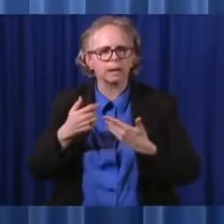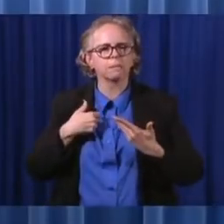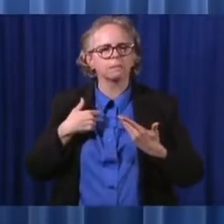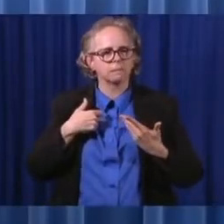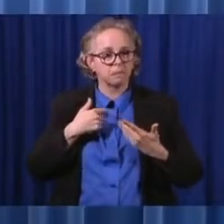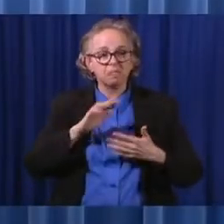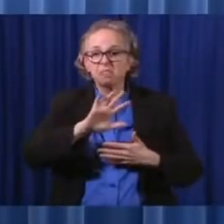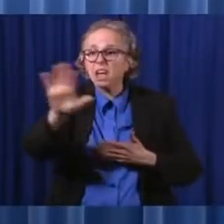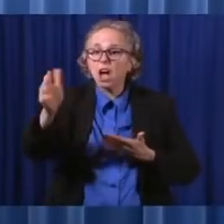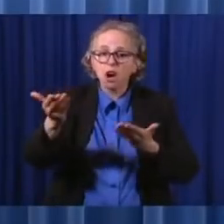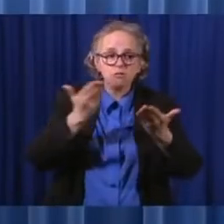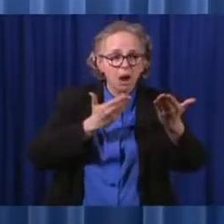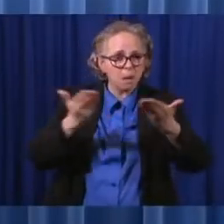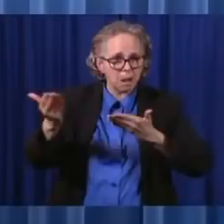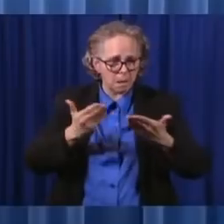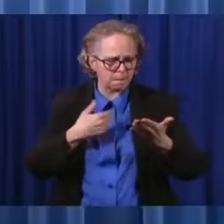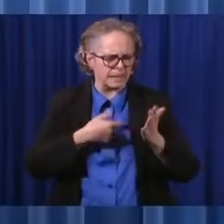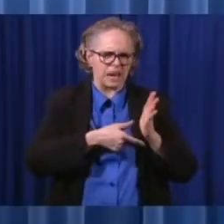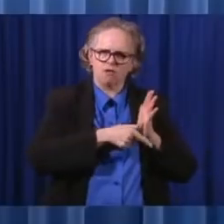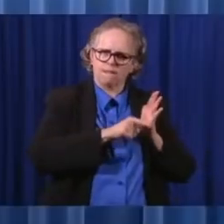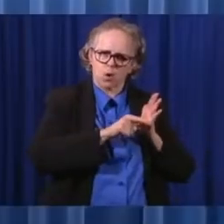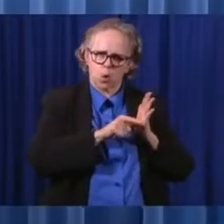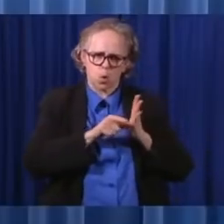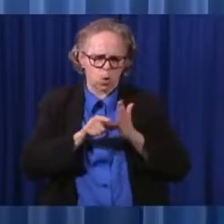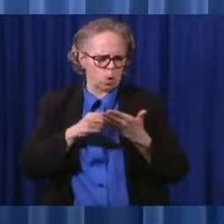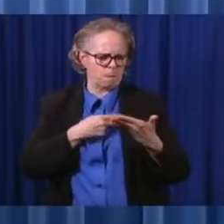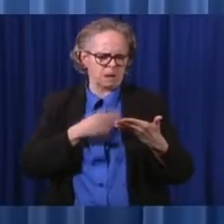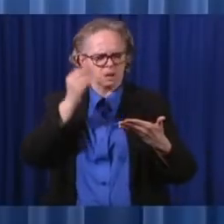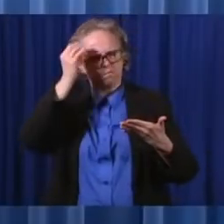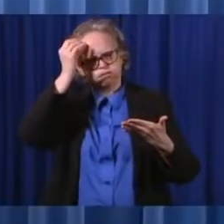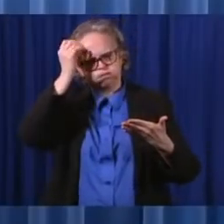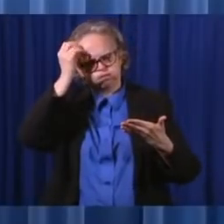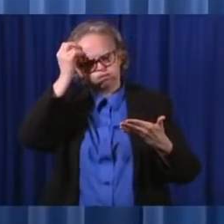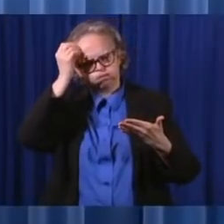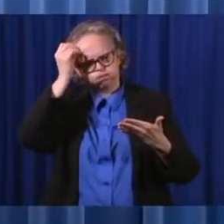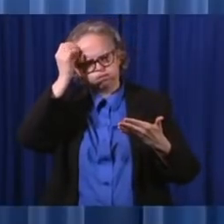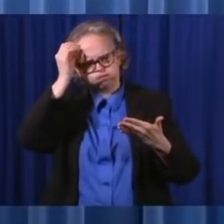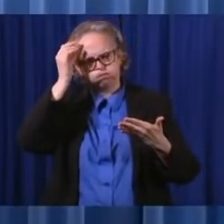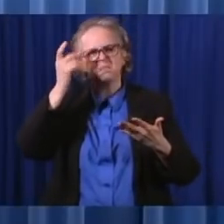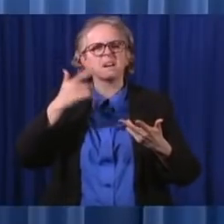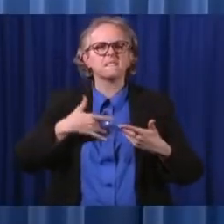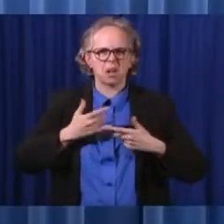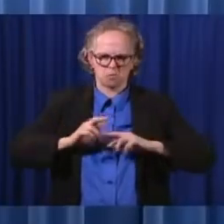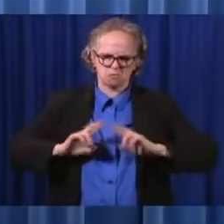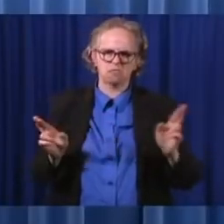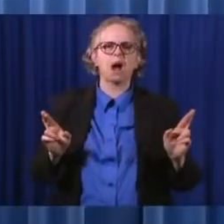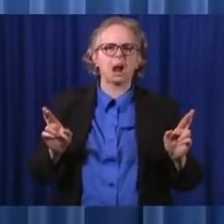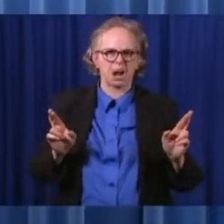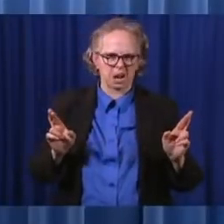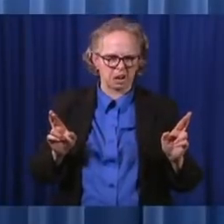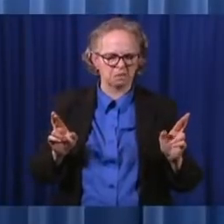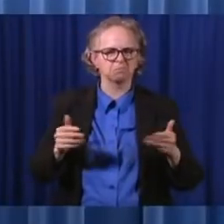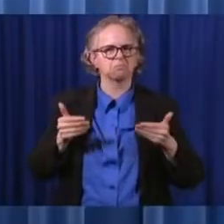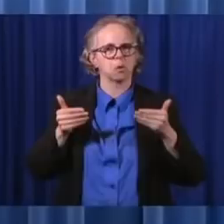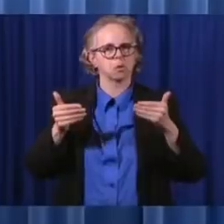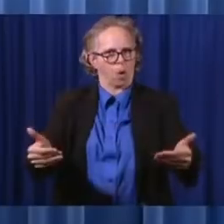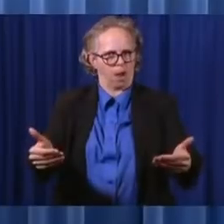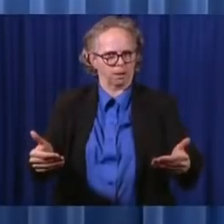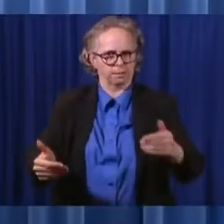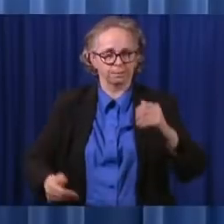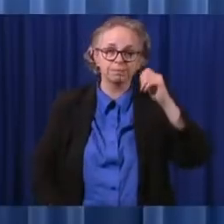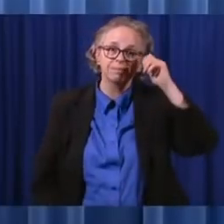these. And so we are ready to move forward. And